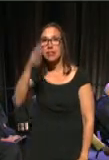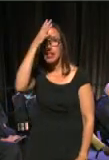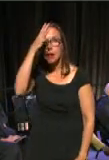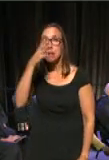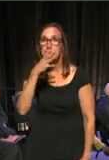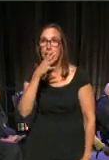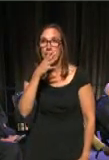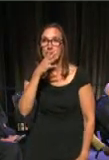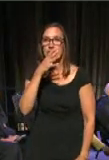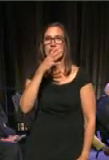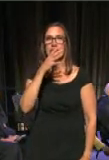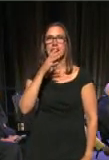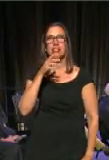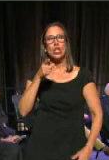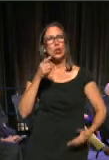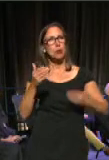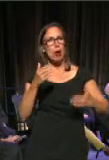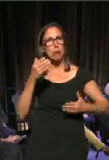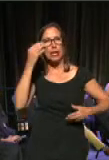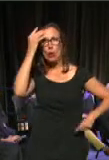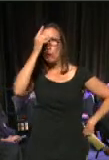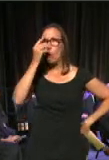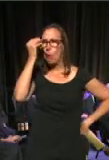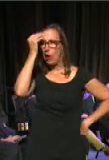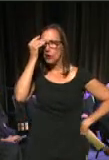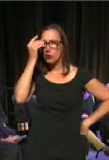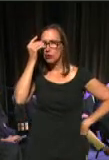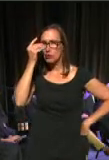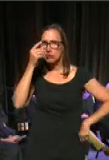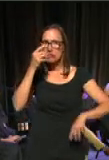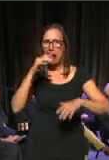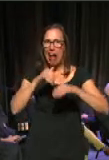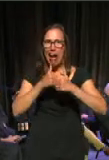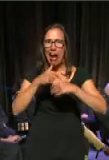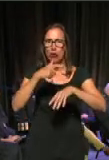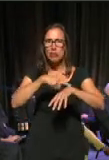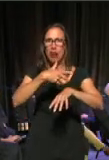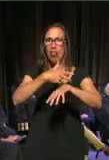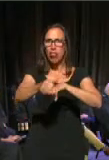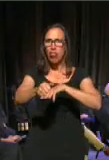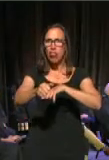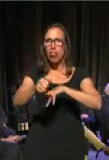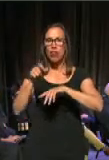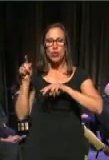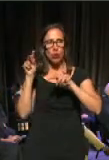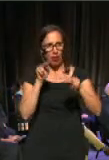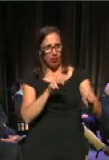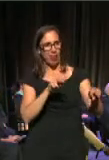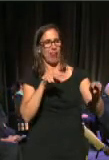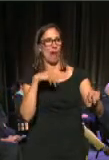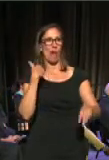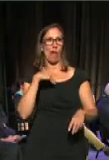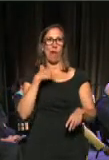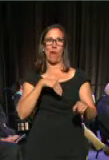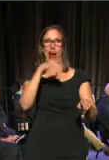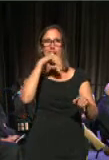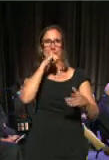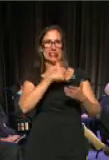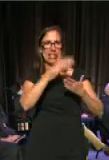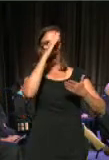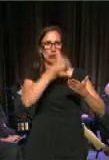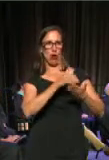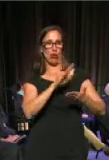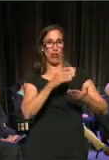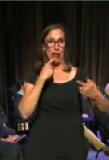Parents, you're probably wondering where the years have gone. You gaze in admiration at your sons and daughters'